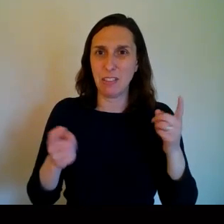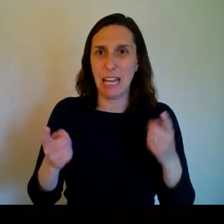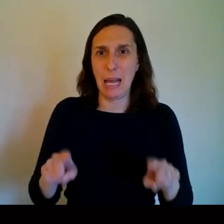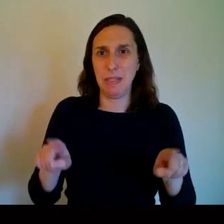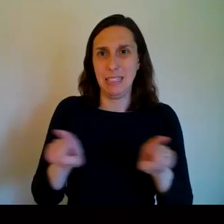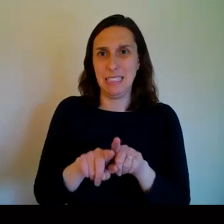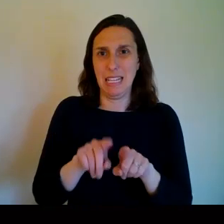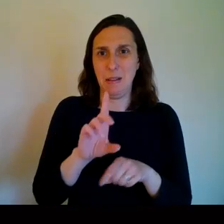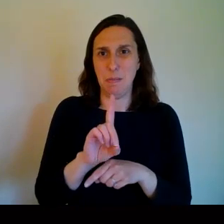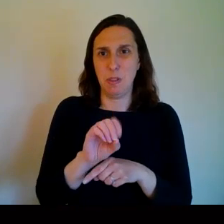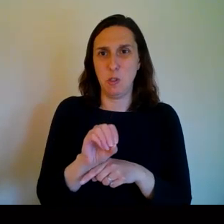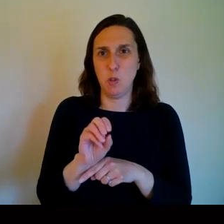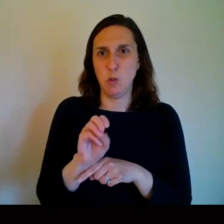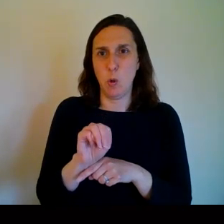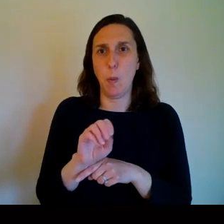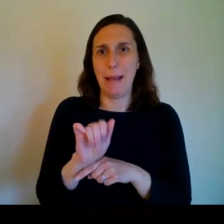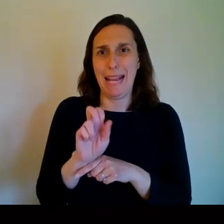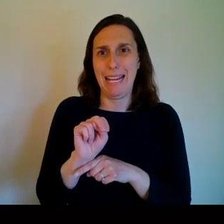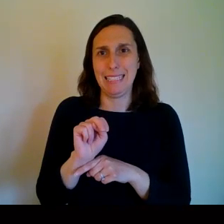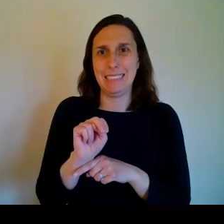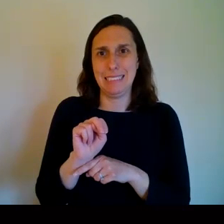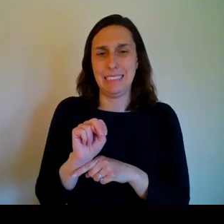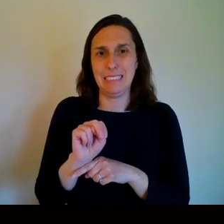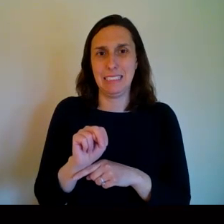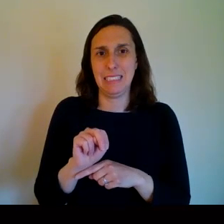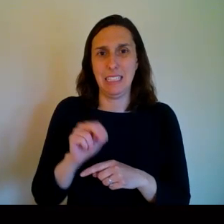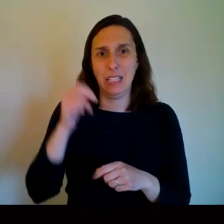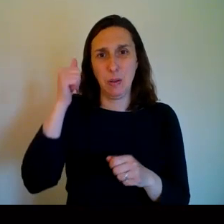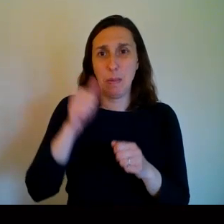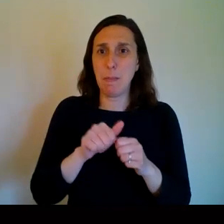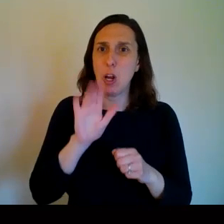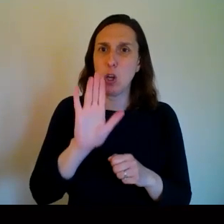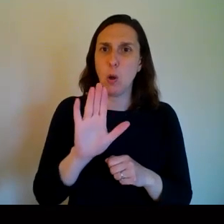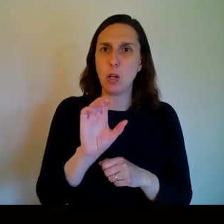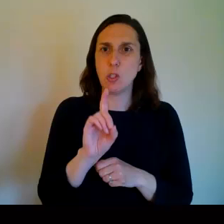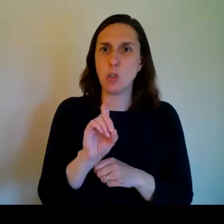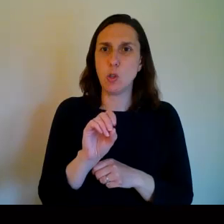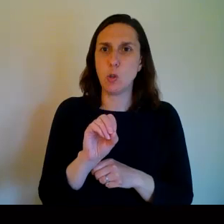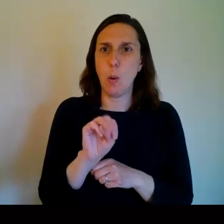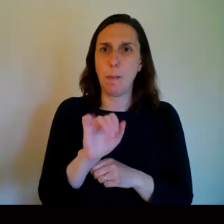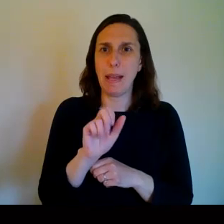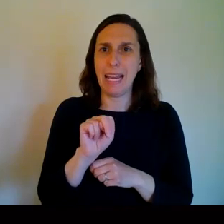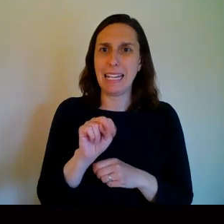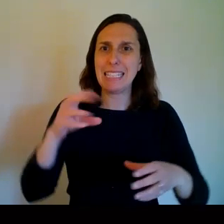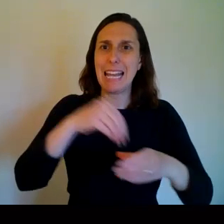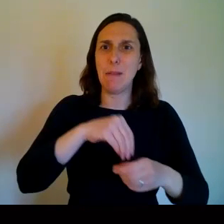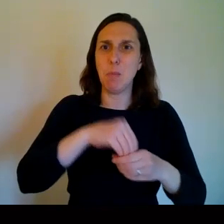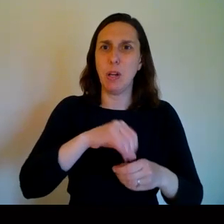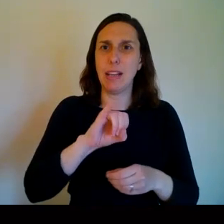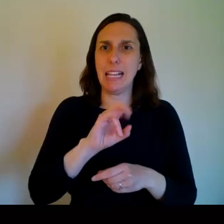will do some tricks with the domain. Remember, your domain is your input, so these functions need the same input